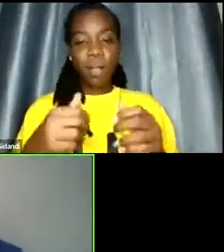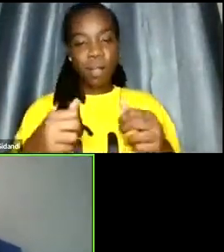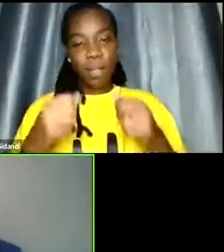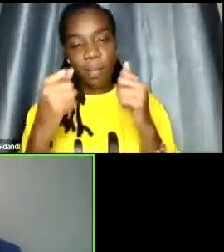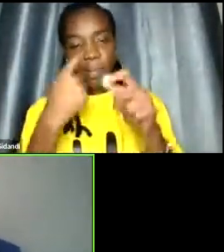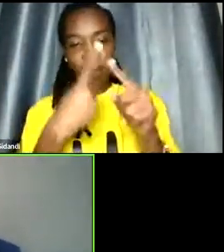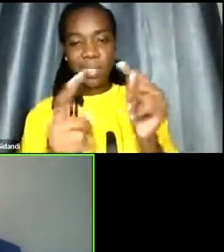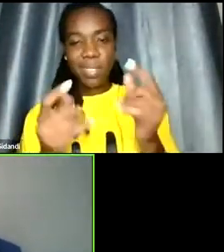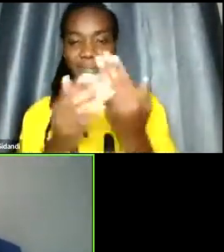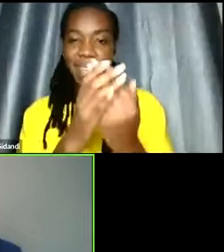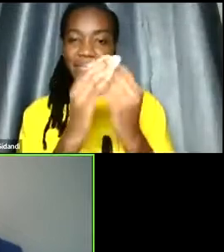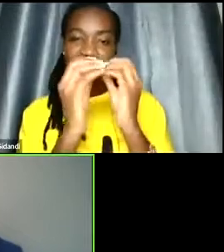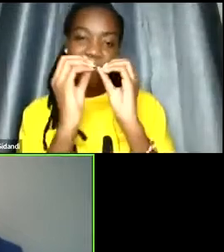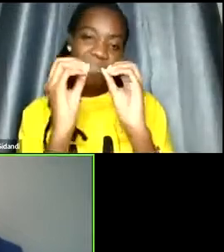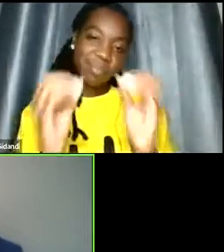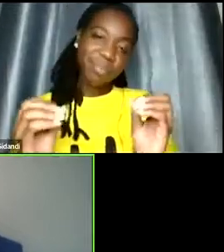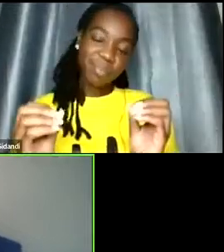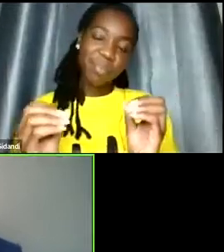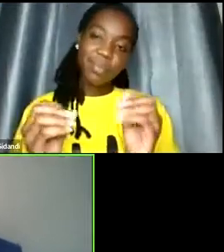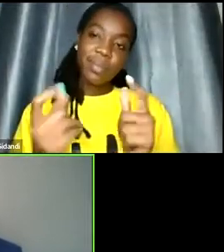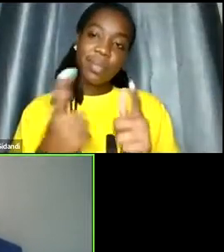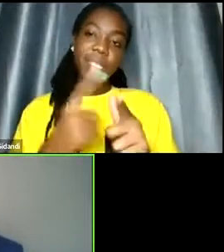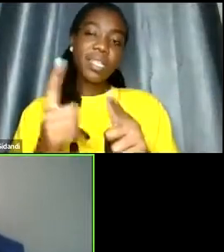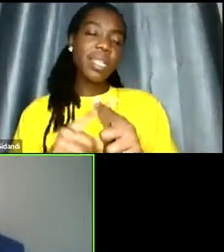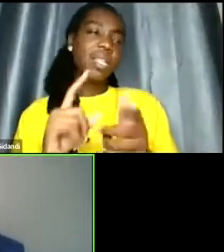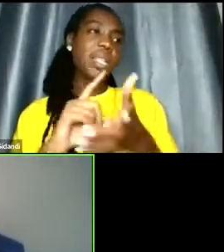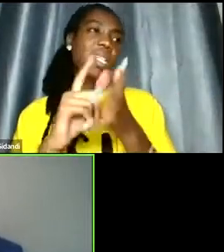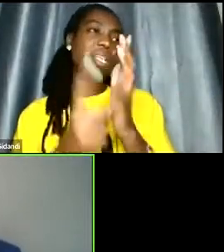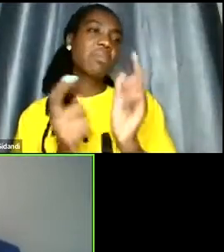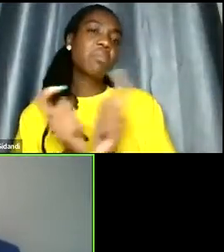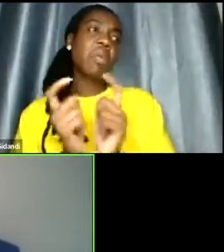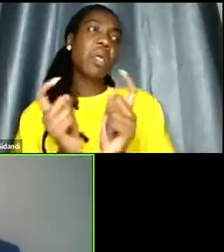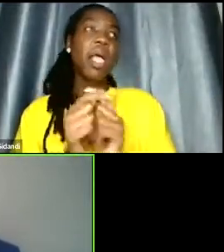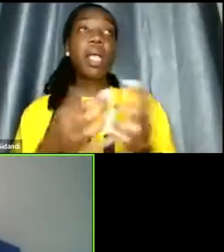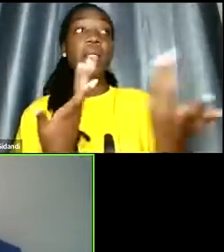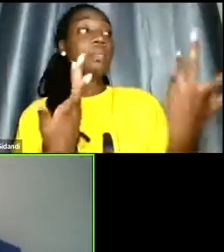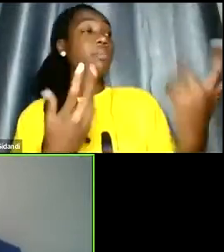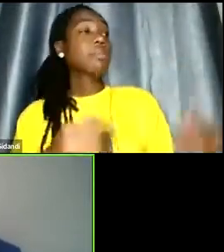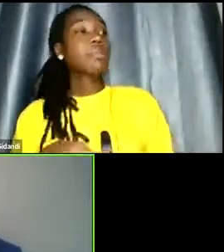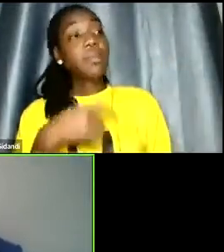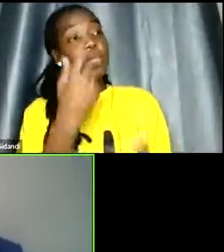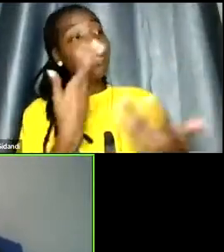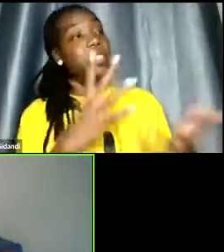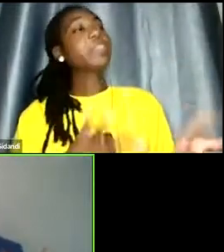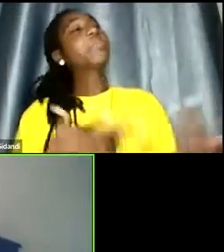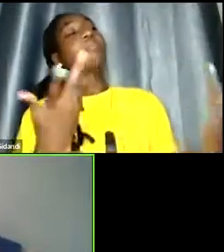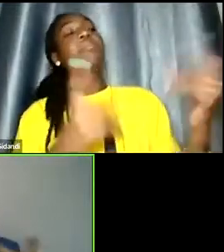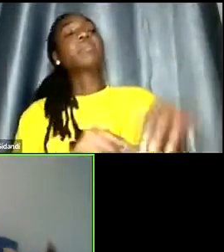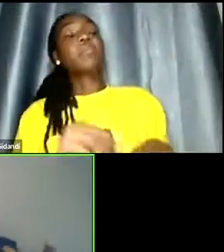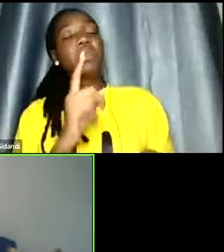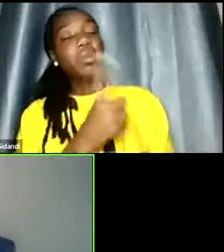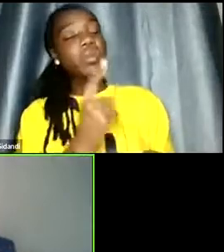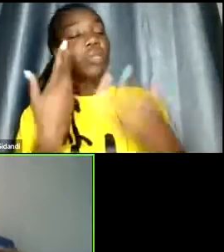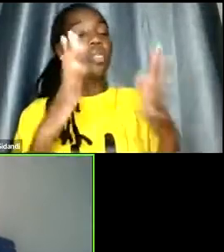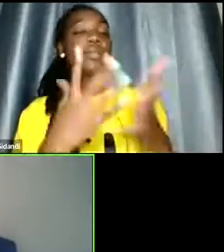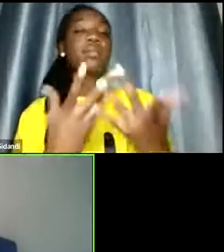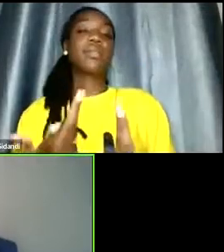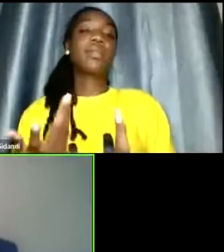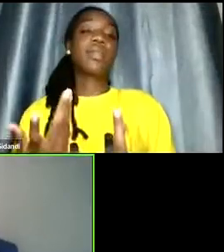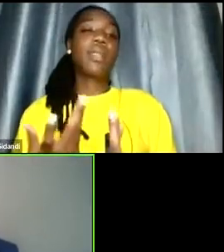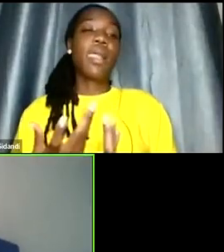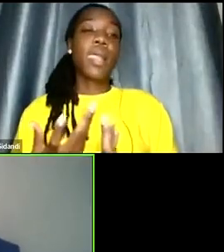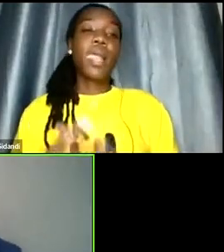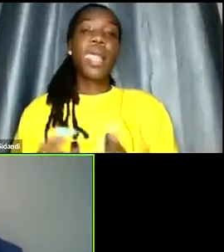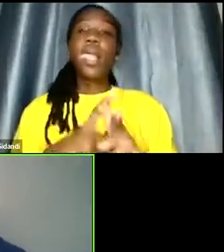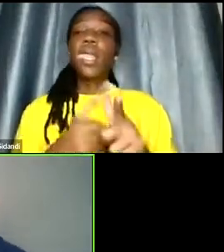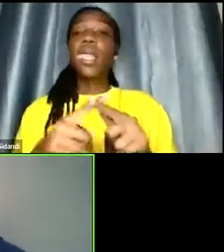up hurting themselves, and everybody turns and says, hey, we told you so, didn't we? We warned you. So those are potential risks that lead to